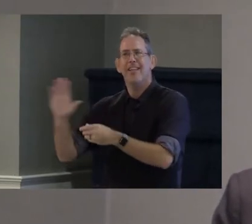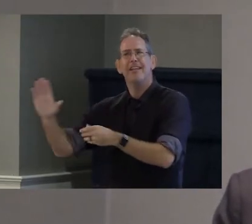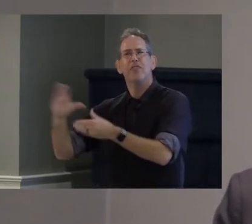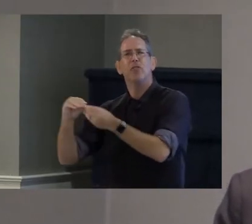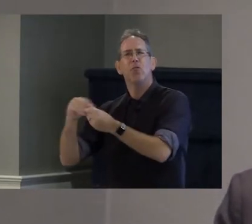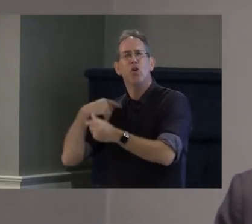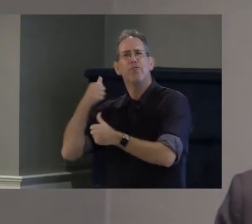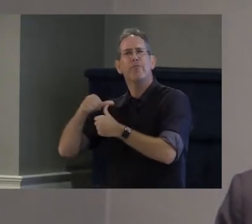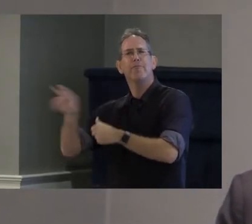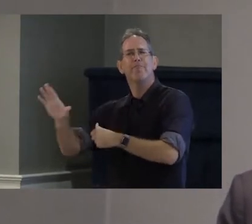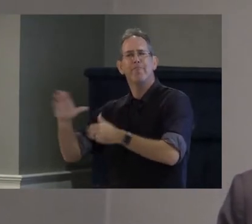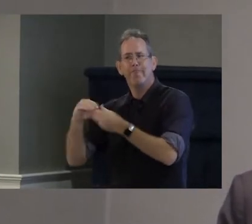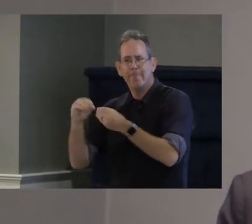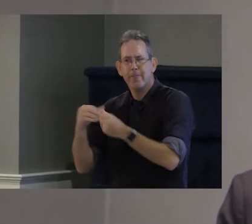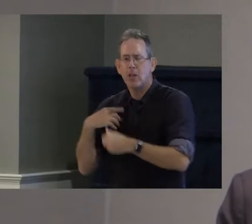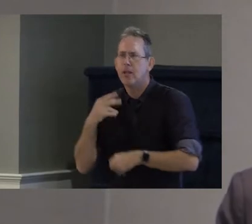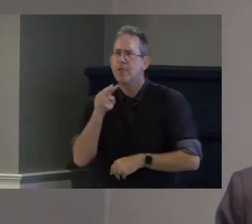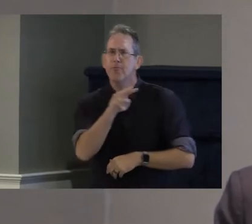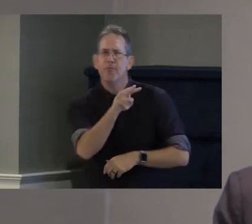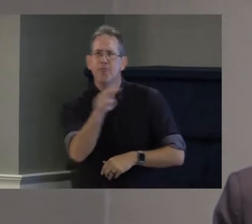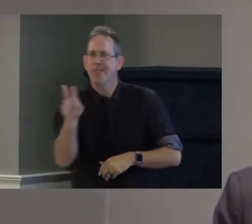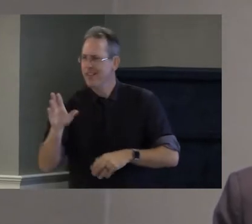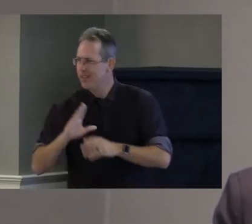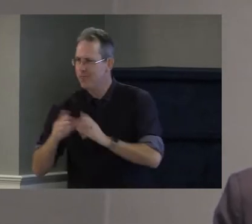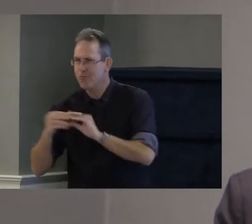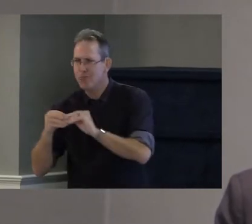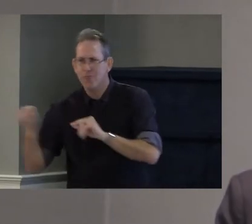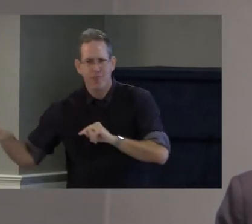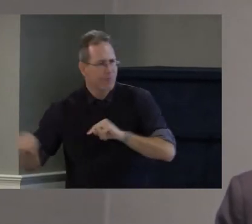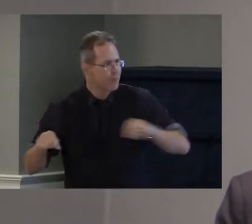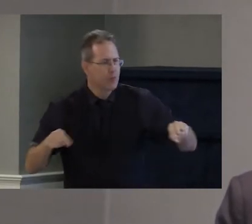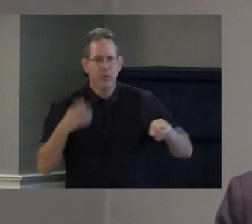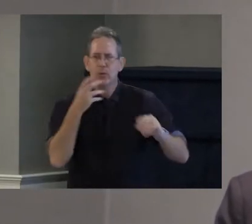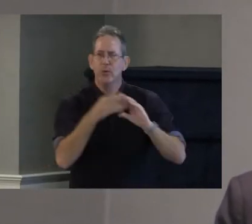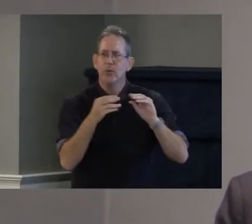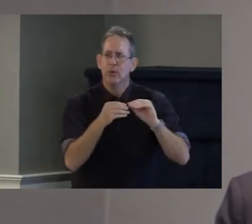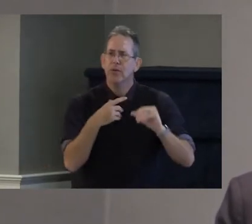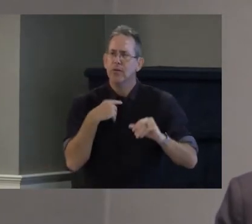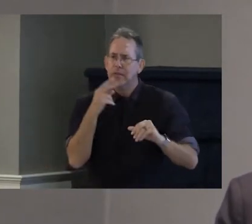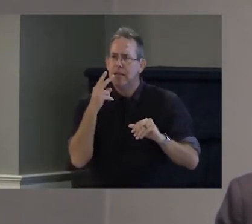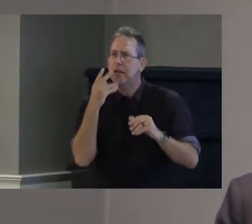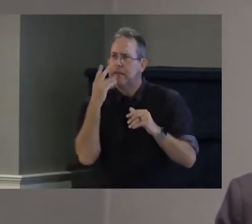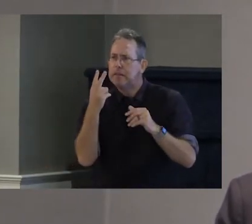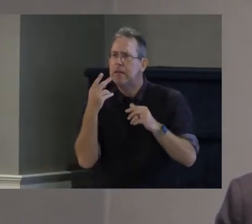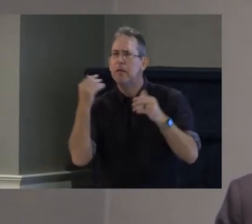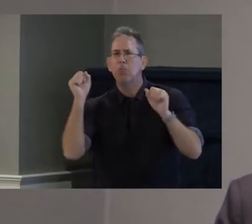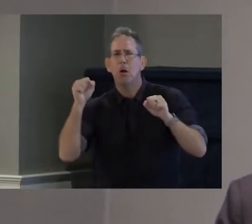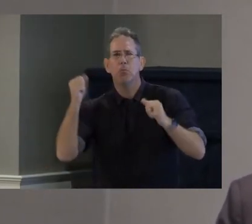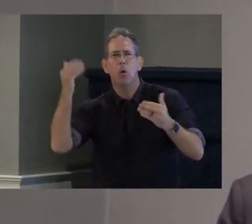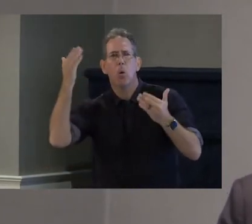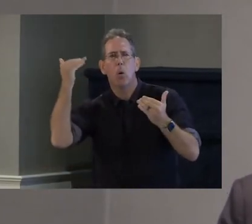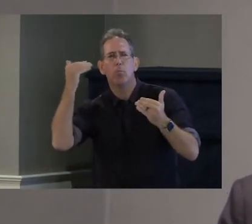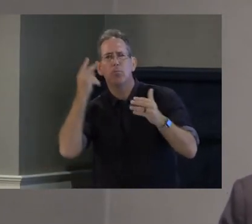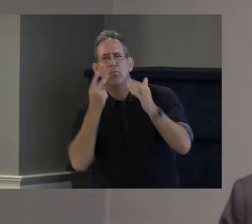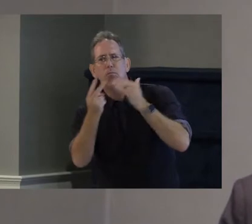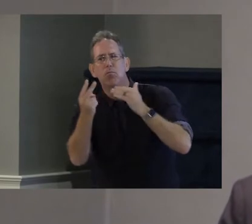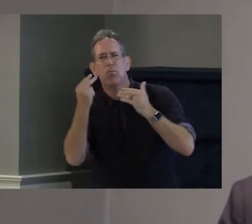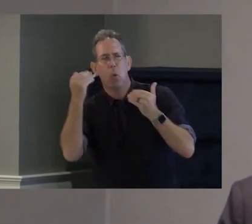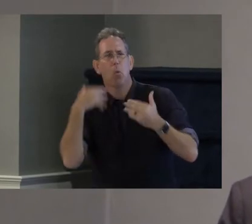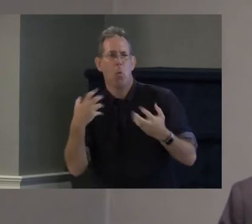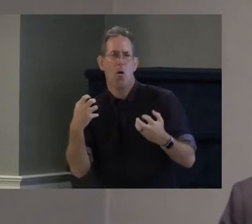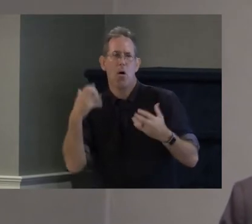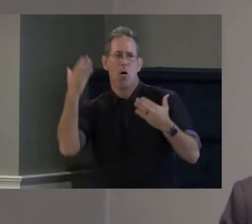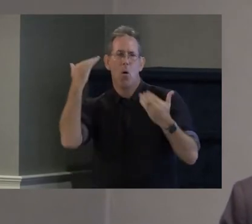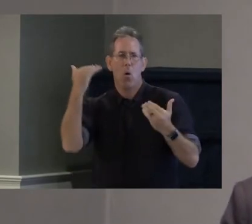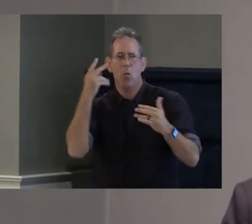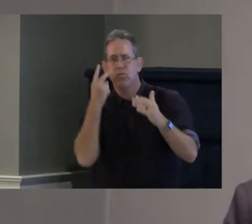seeing a splendid scene of hope. You know, and I want there to be a splendid scene of hope. I mean, we were talking a lot about how